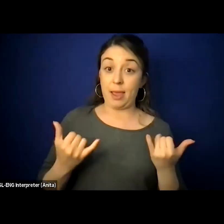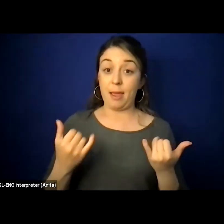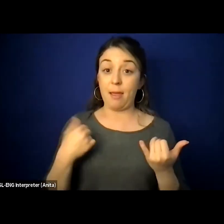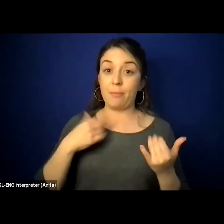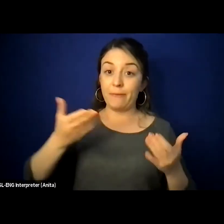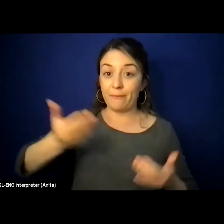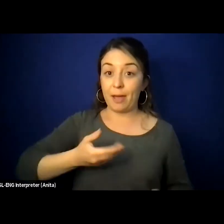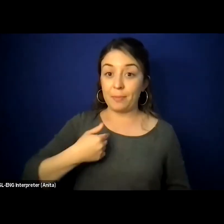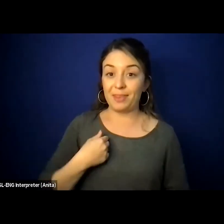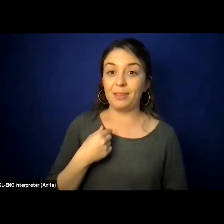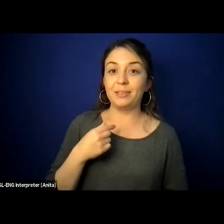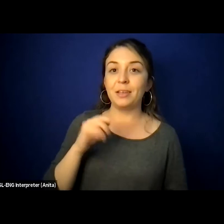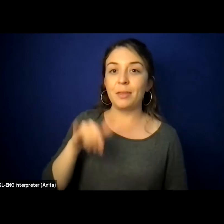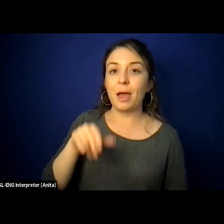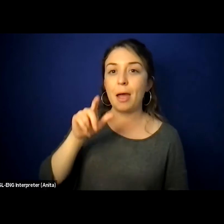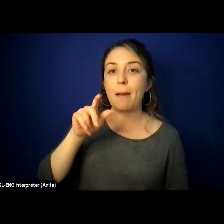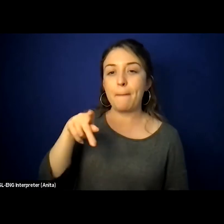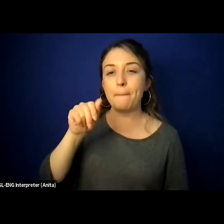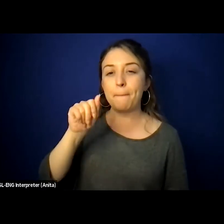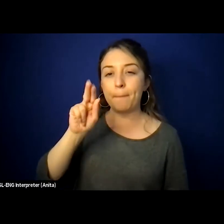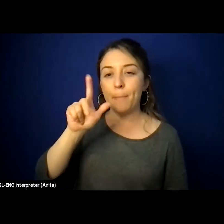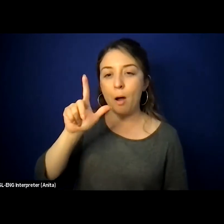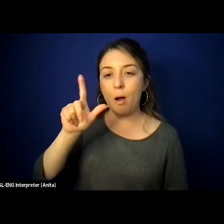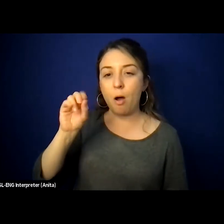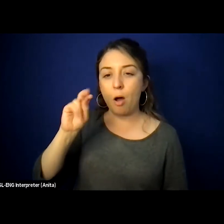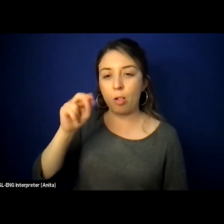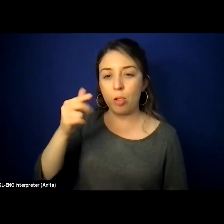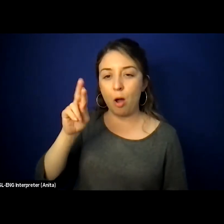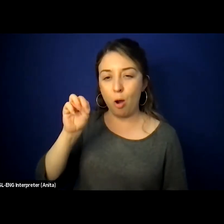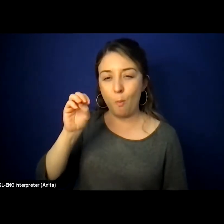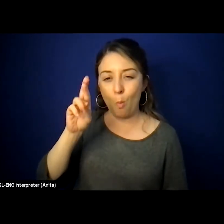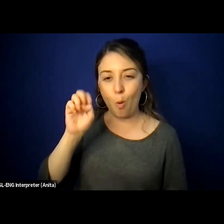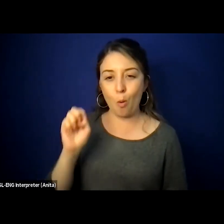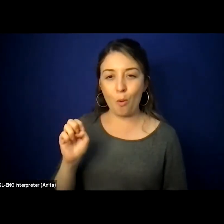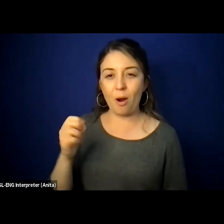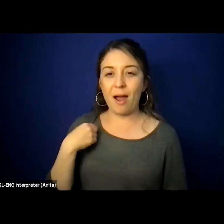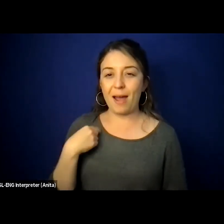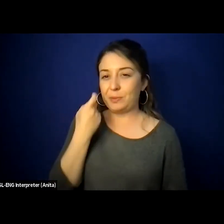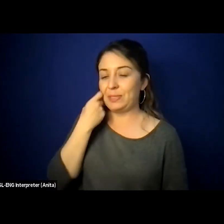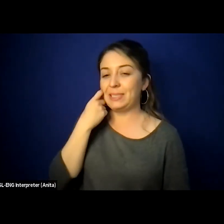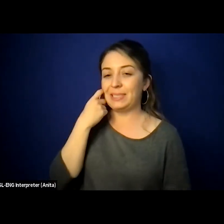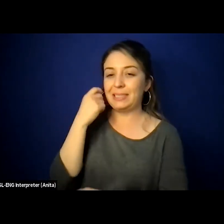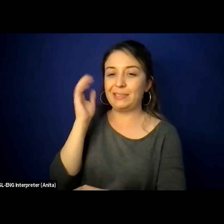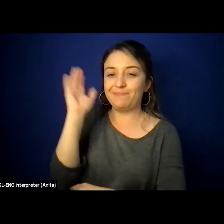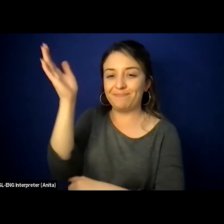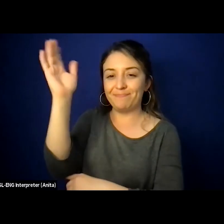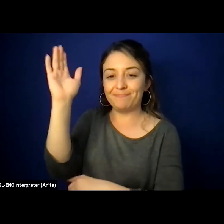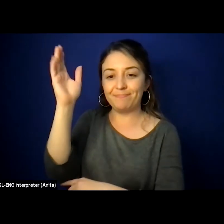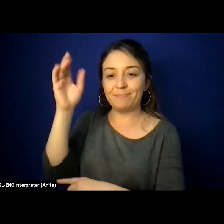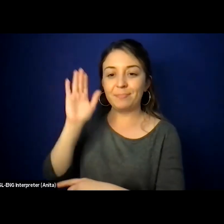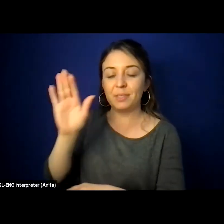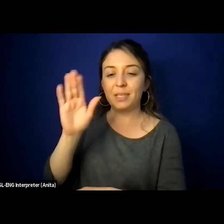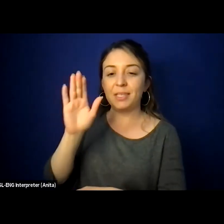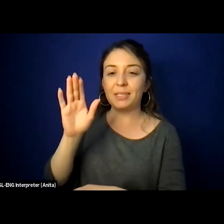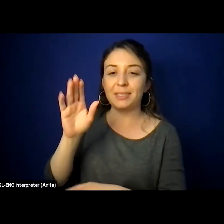to haunt me forever, because I just started a lecture on the legacy of telethons with